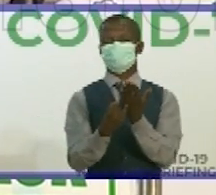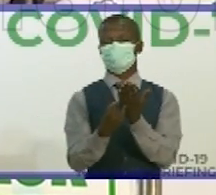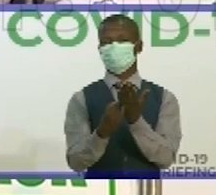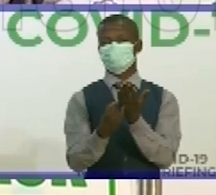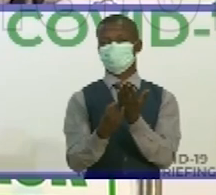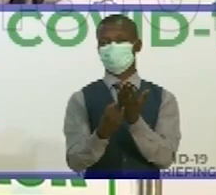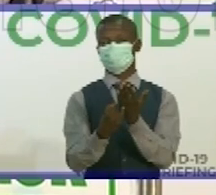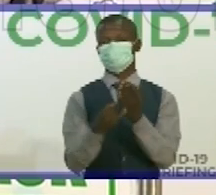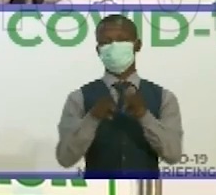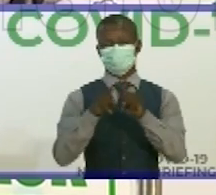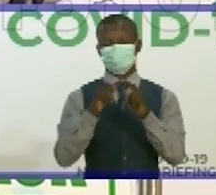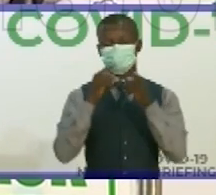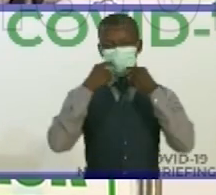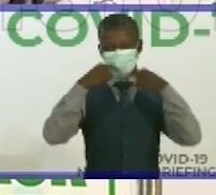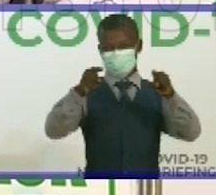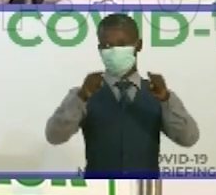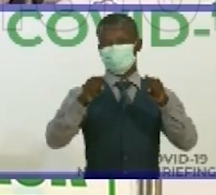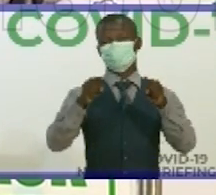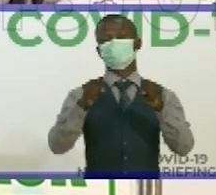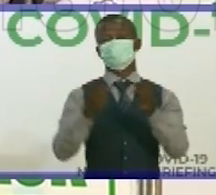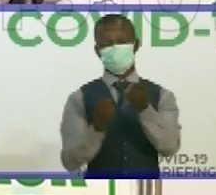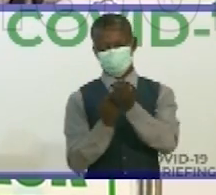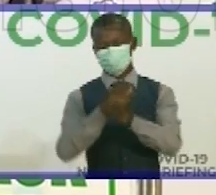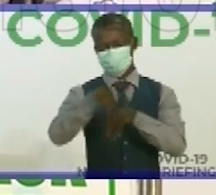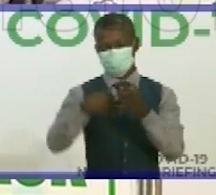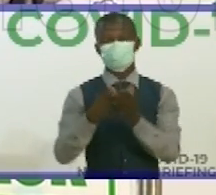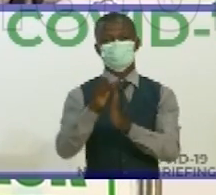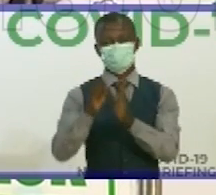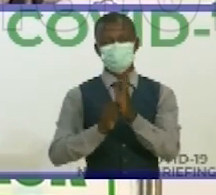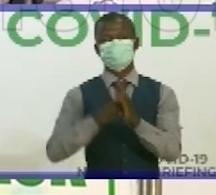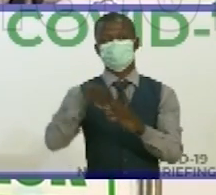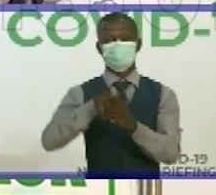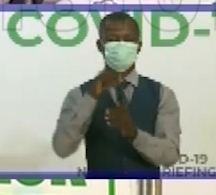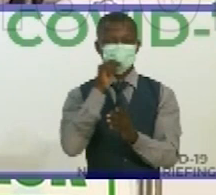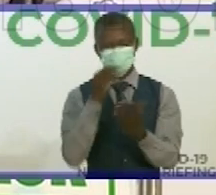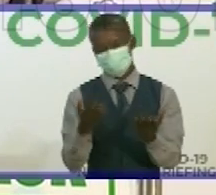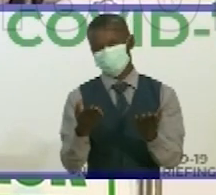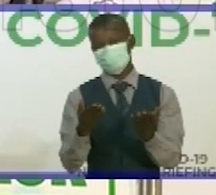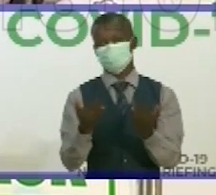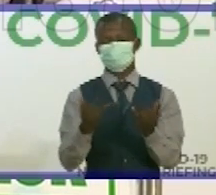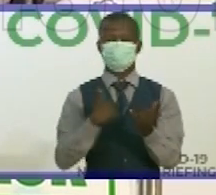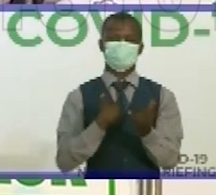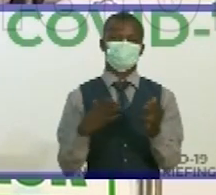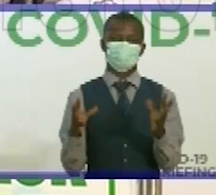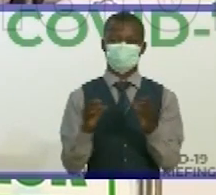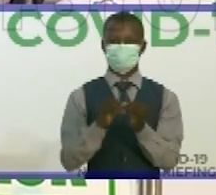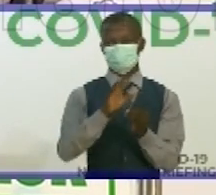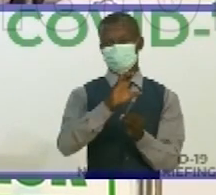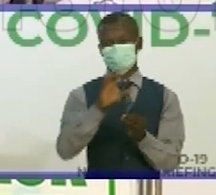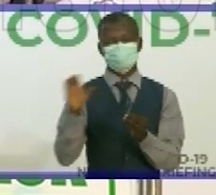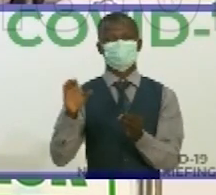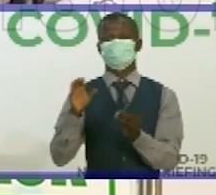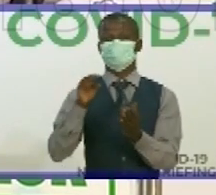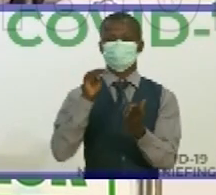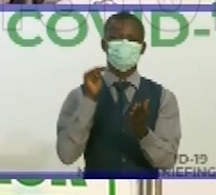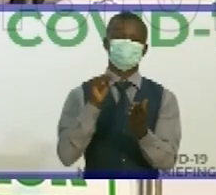And as we announced, this, with this support, all states of the Federation, we have 100 million naira to